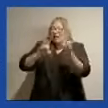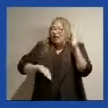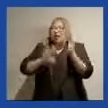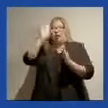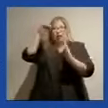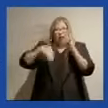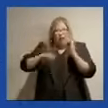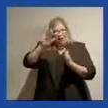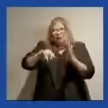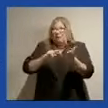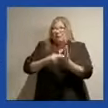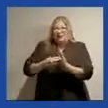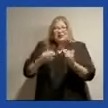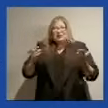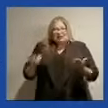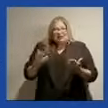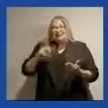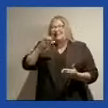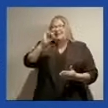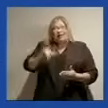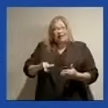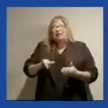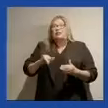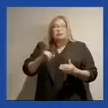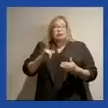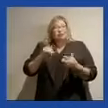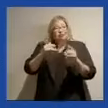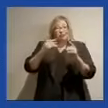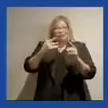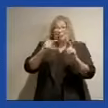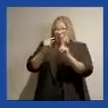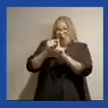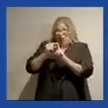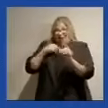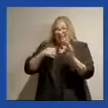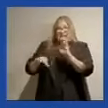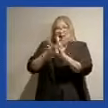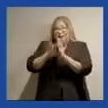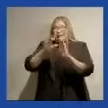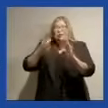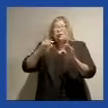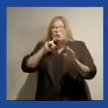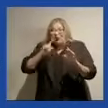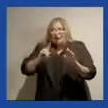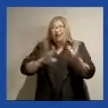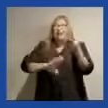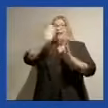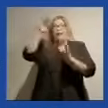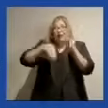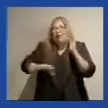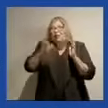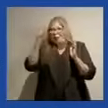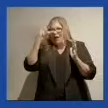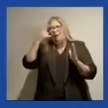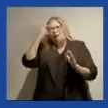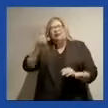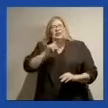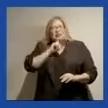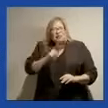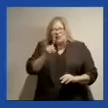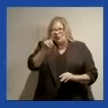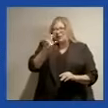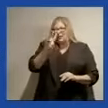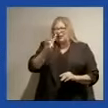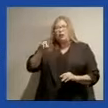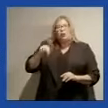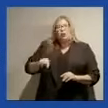supercharged, those are expressive words, but it's expressed by the reality,